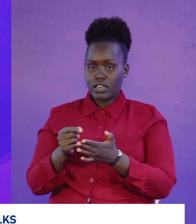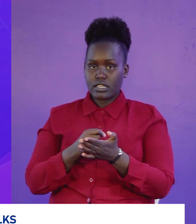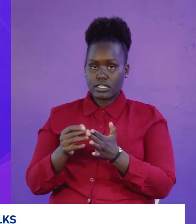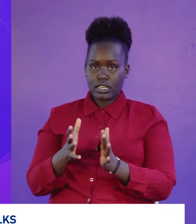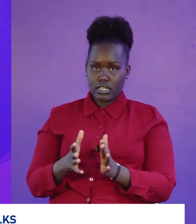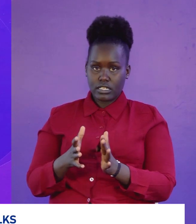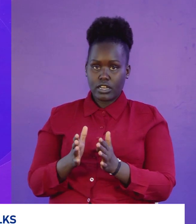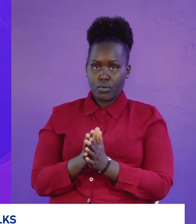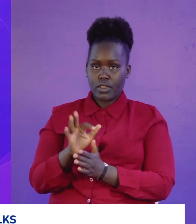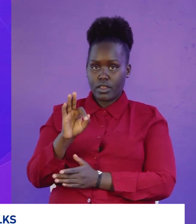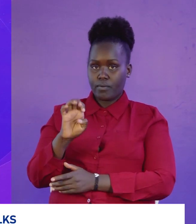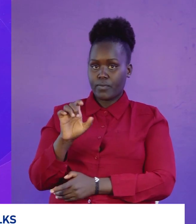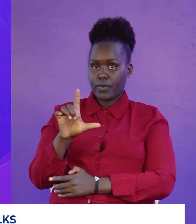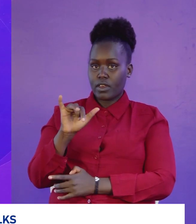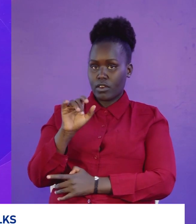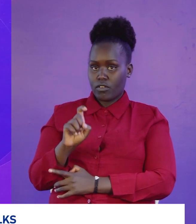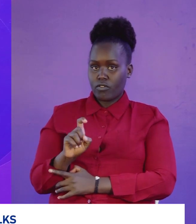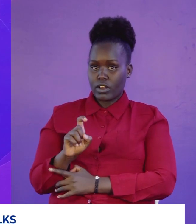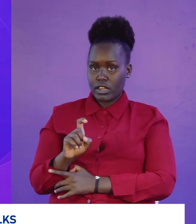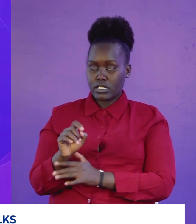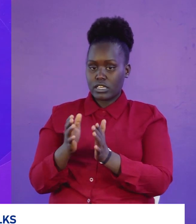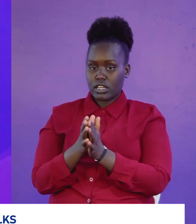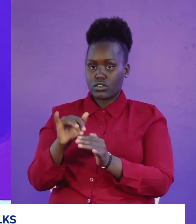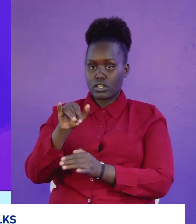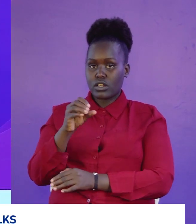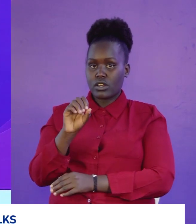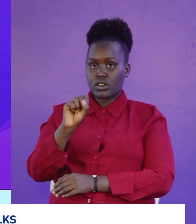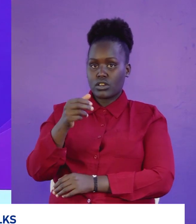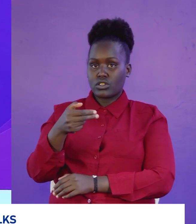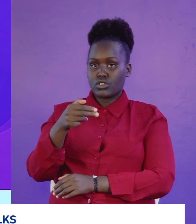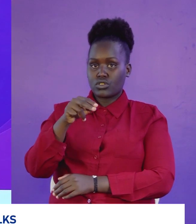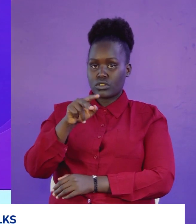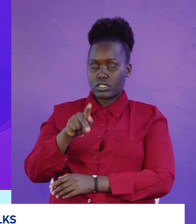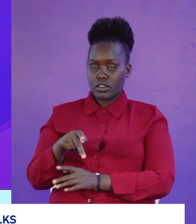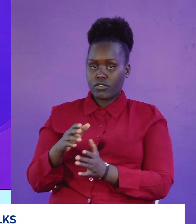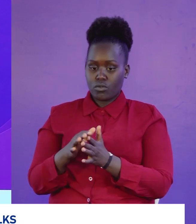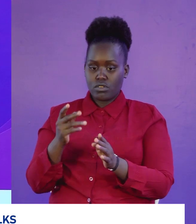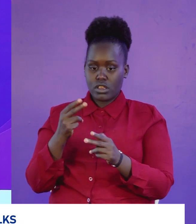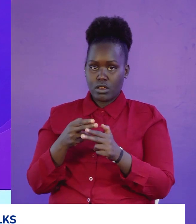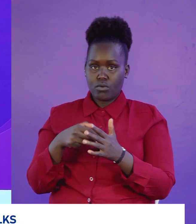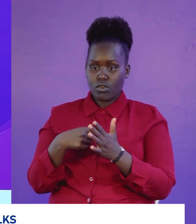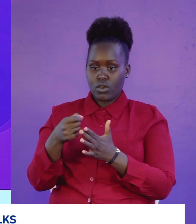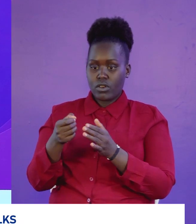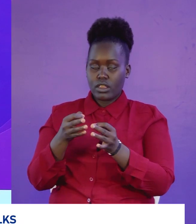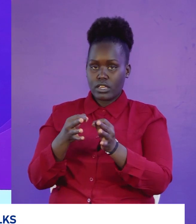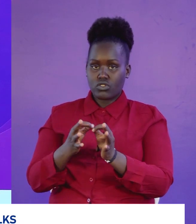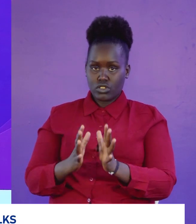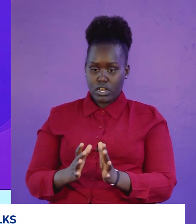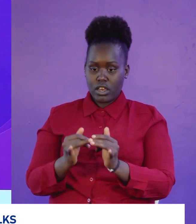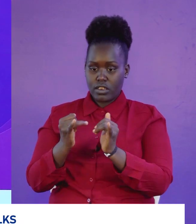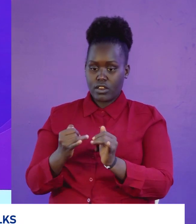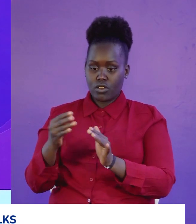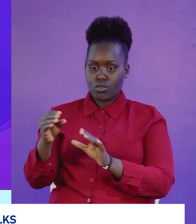by Felix Saitabai, while Joseph Iamboi was named the treasurer. The newly elected